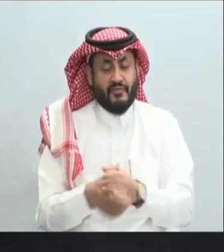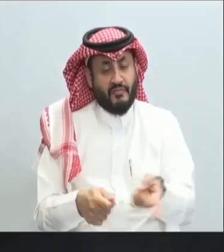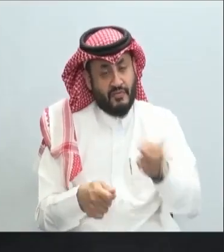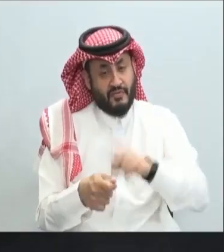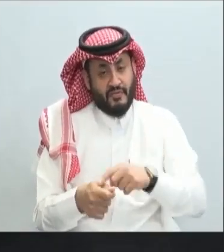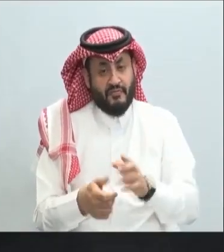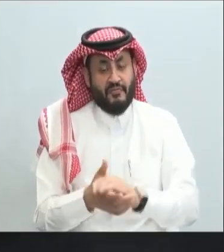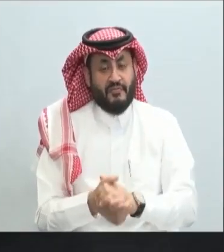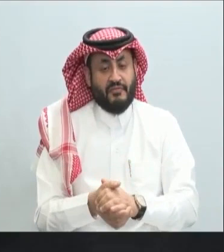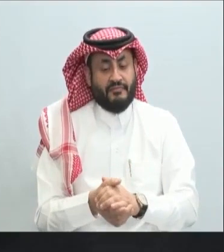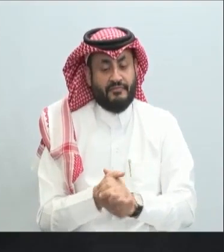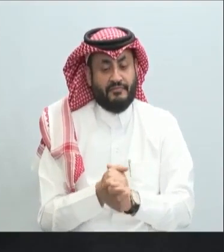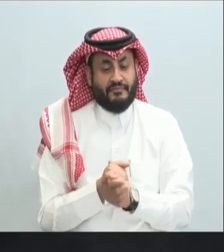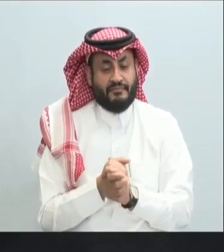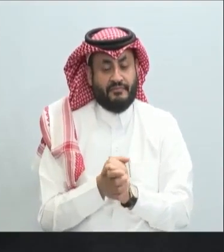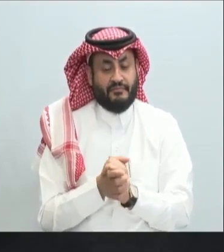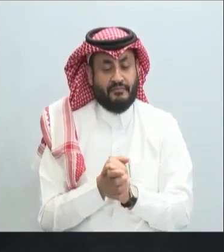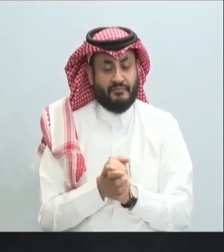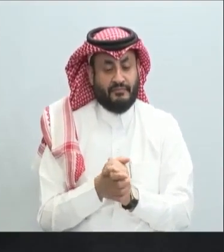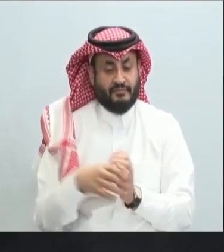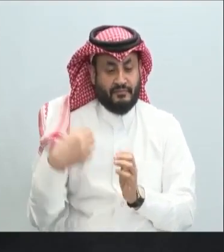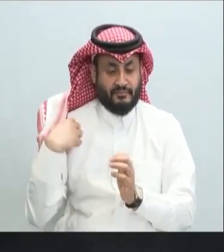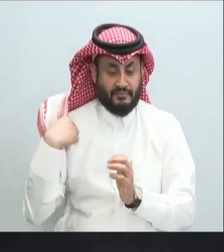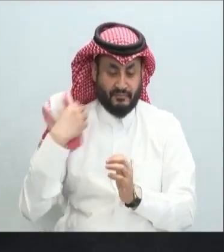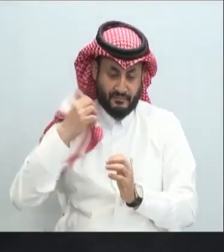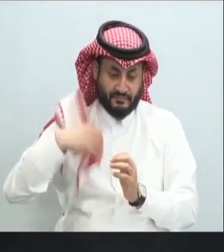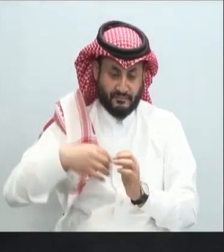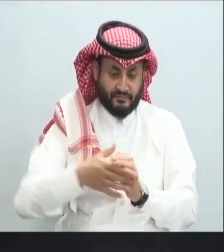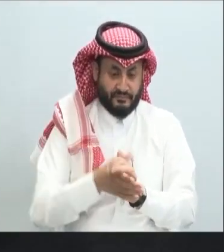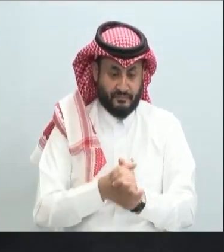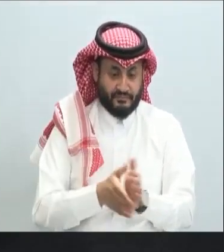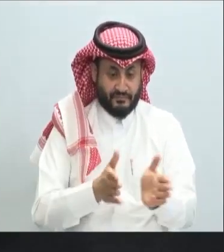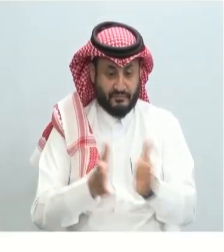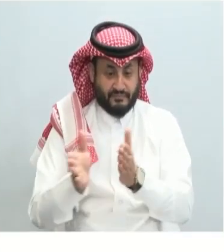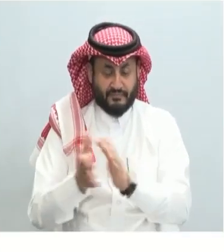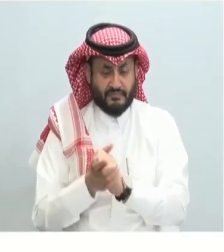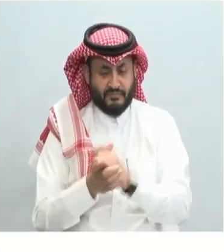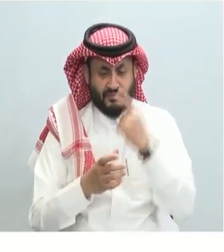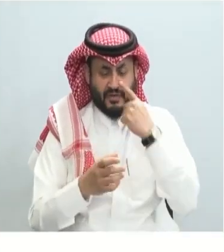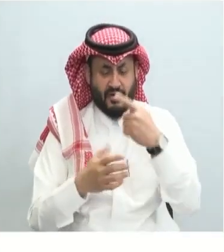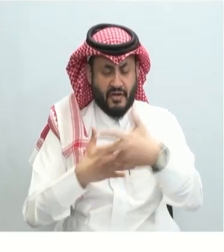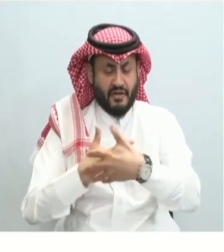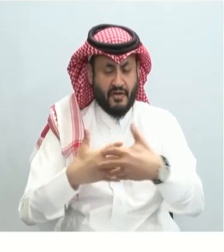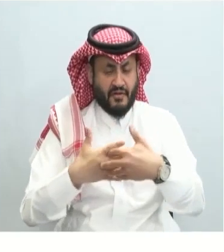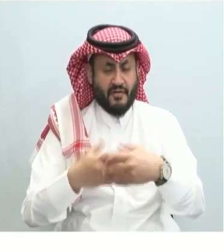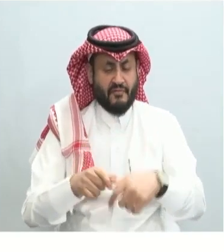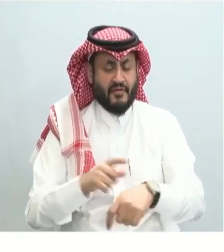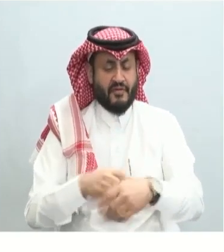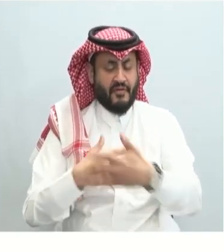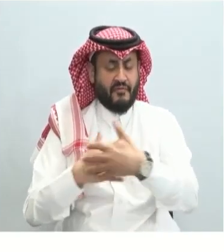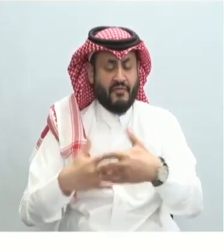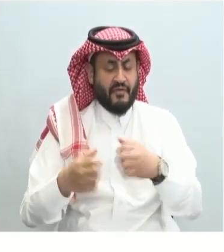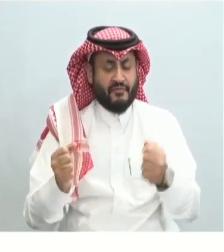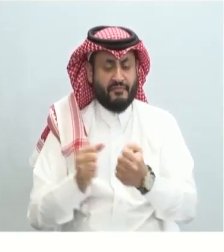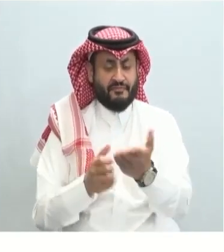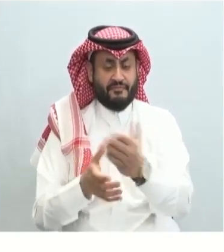from the beginning of the week. And after we did listen to the chant, we had another